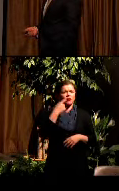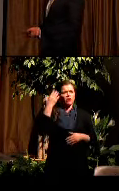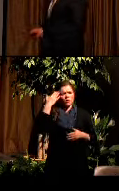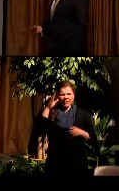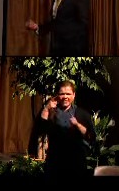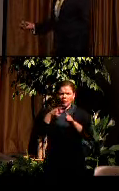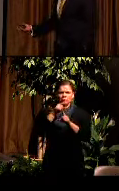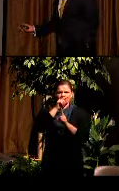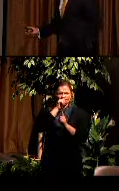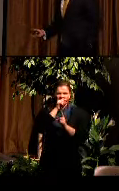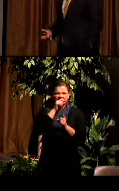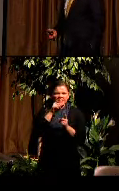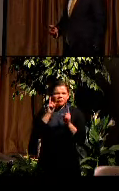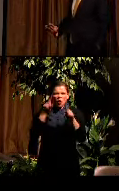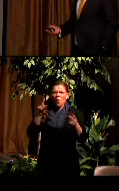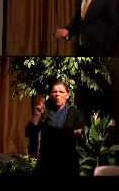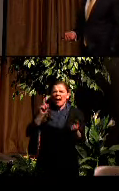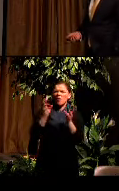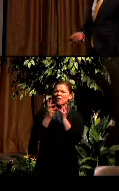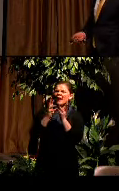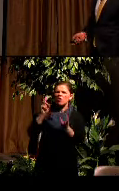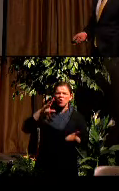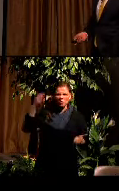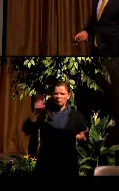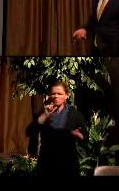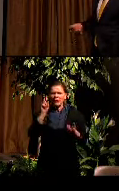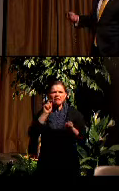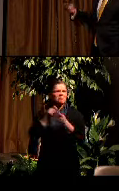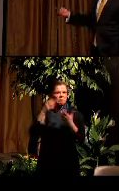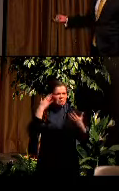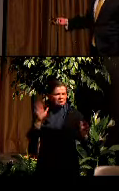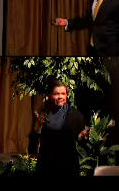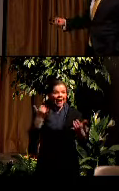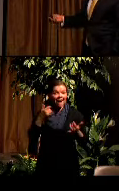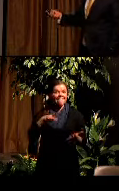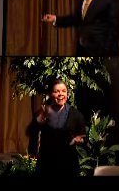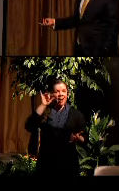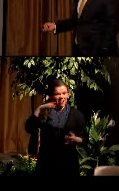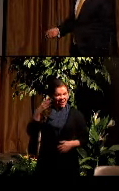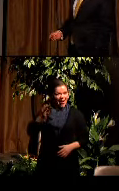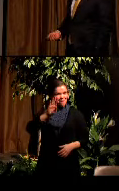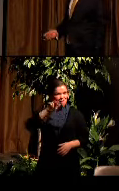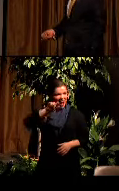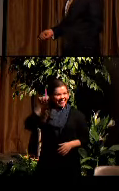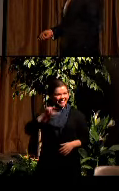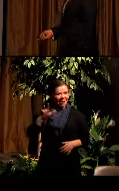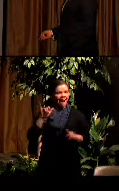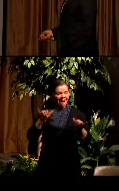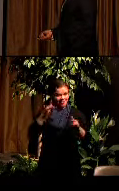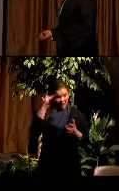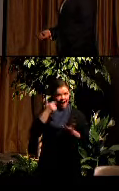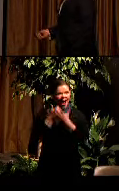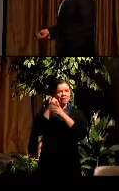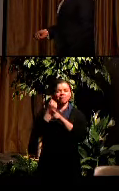shrimp farming is starting to deforest massive areas of coastline, areas really critical for so many of our